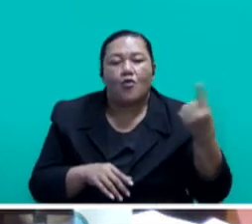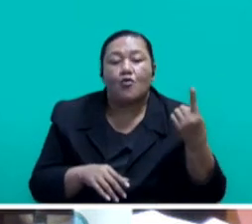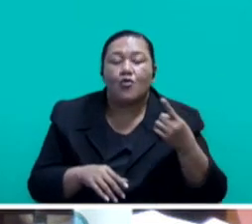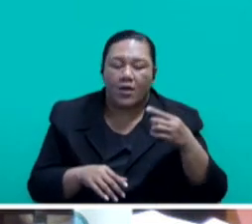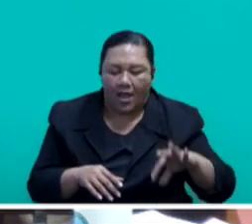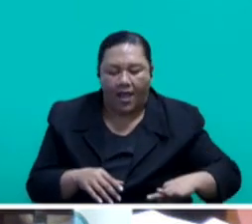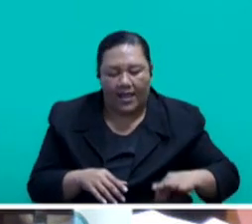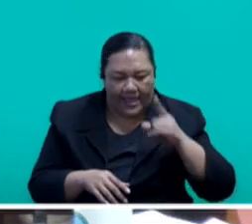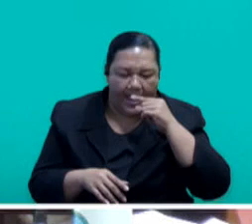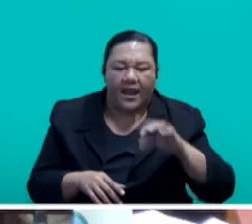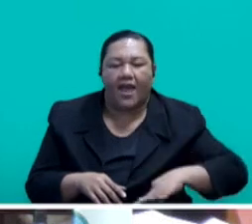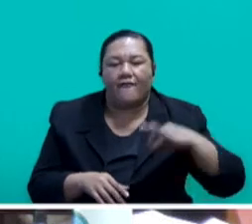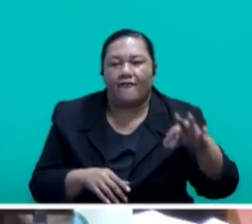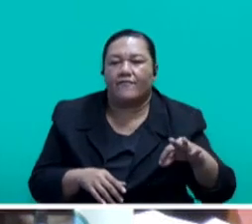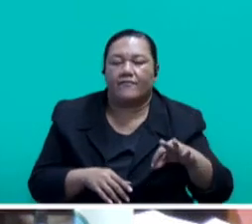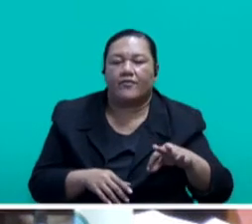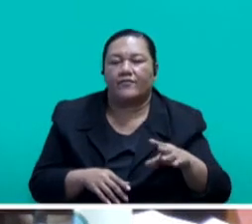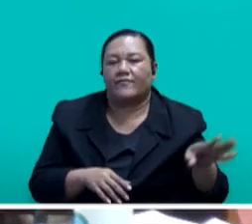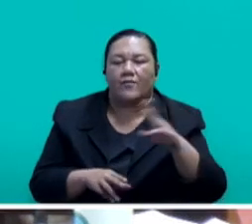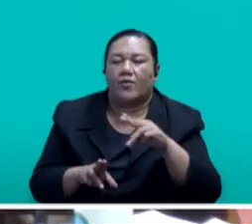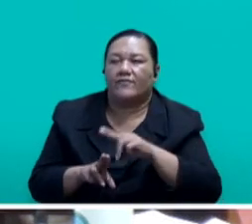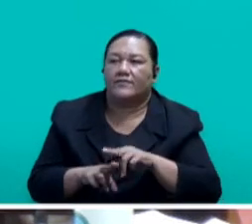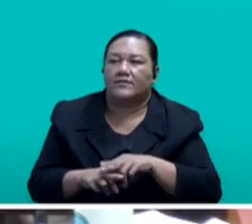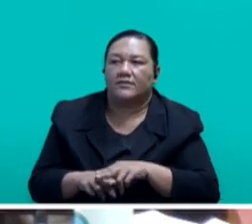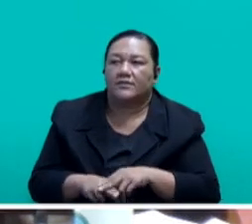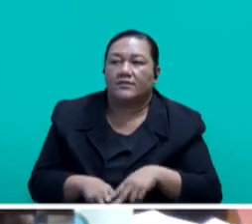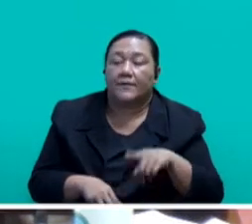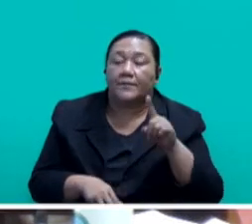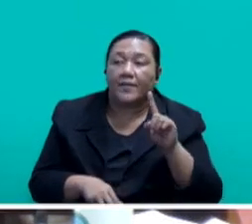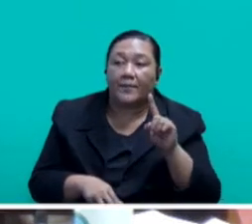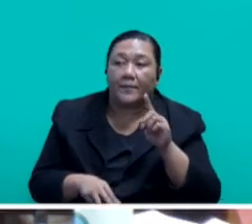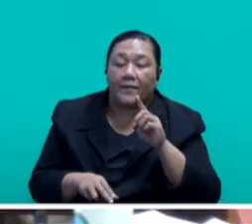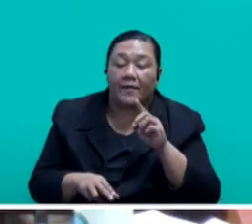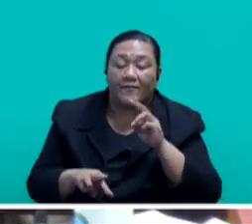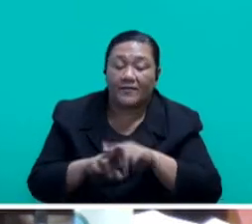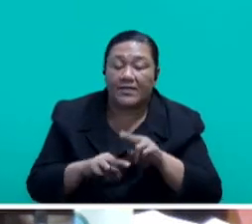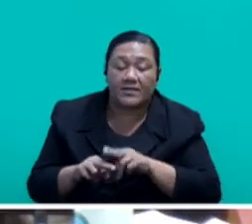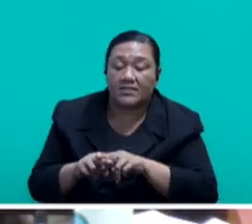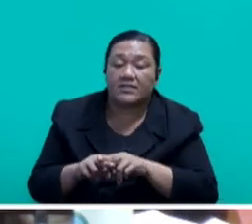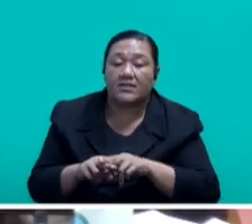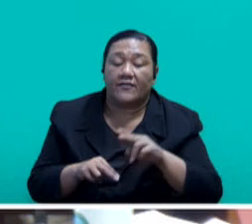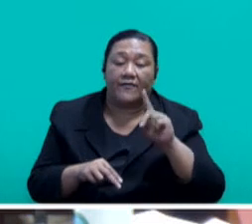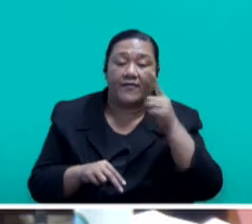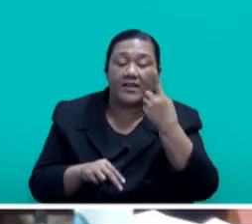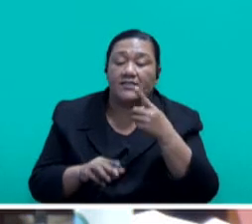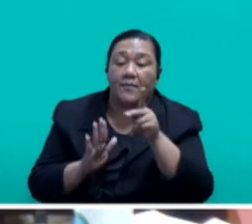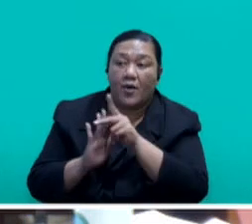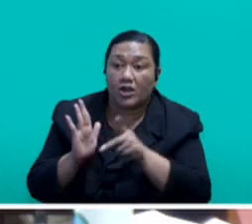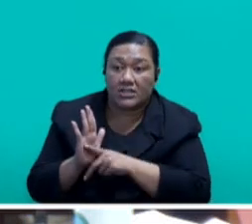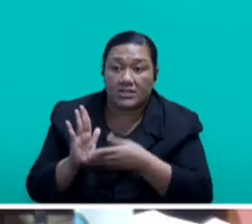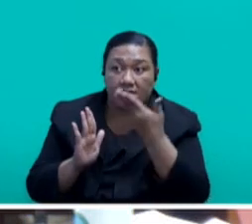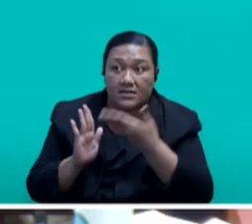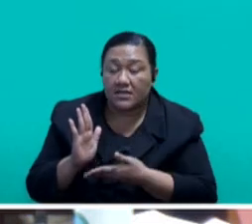Fijians. Mr. Speaker, the populist Fiji First government policies of the past has affected